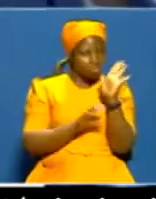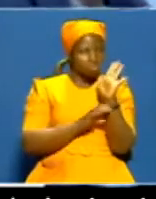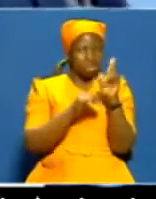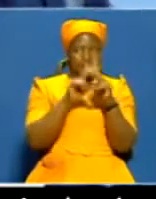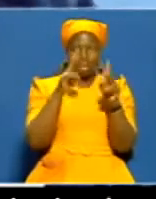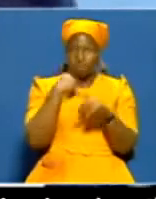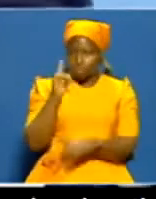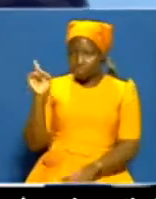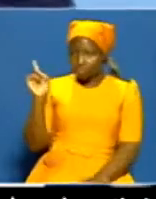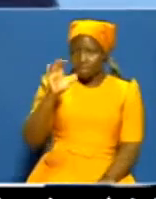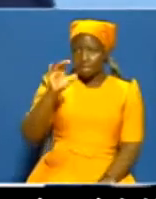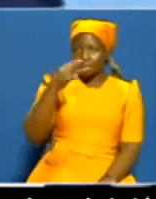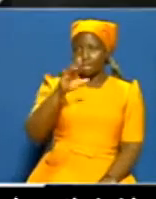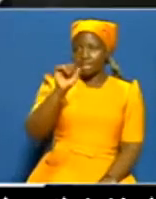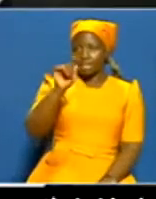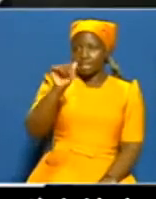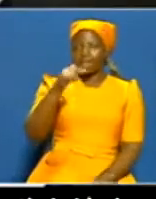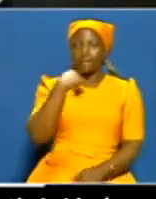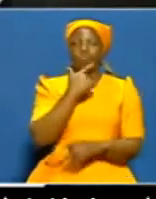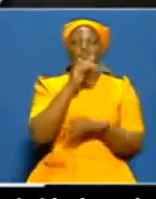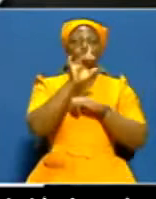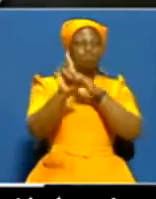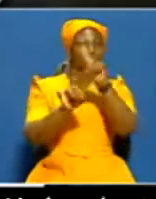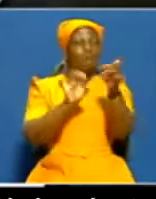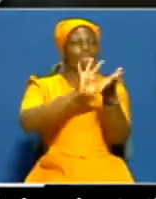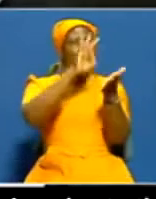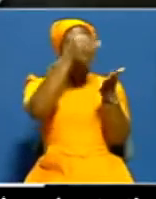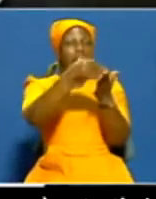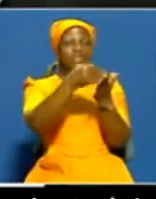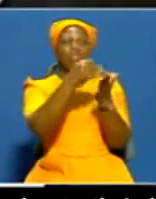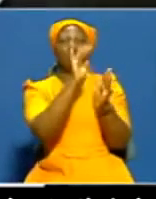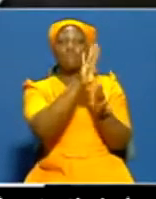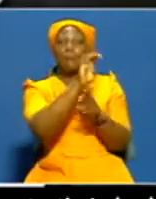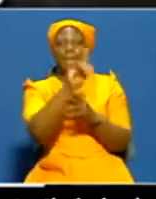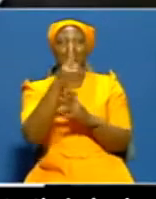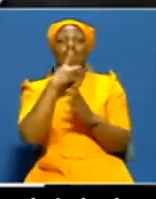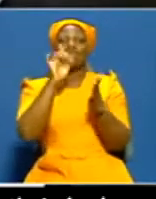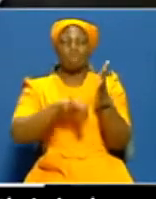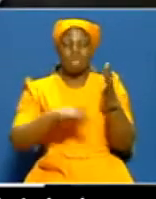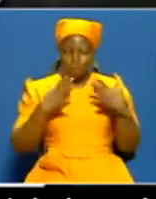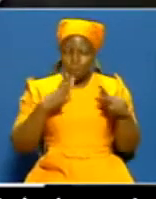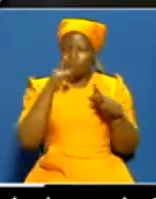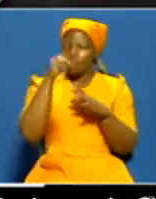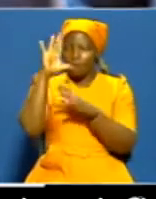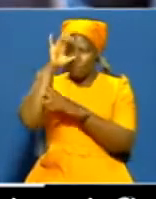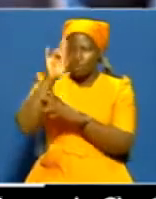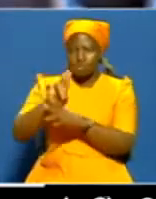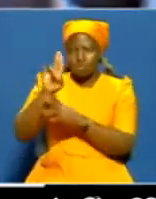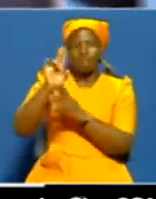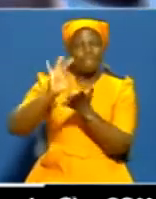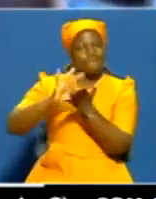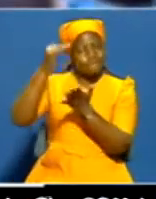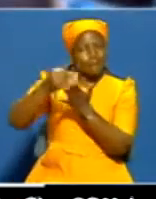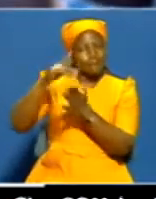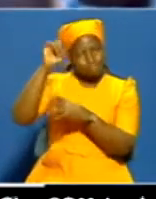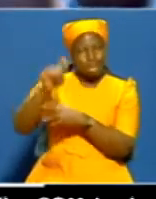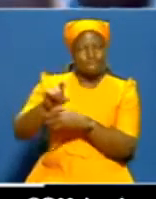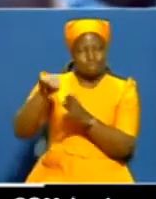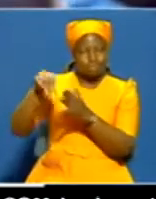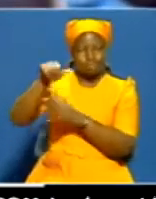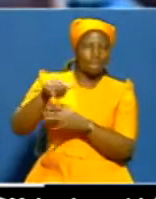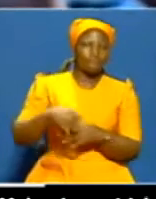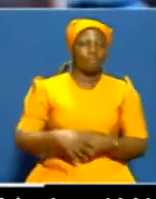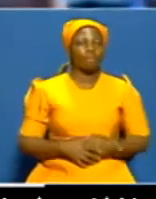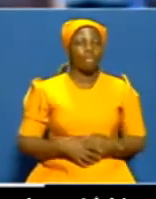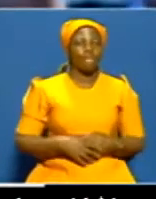questioned the funding of the initiative, saying those who appropriated state funds must be made to pay. Was sufficient for an